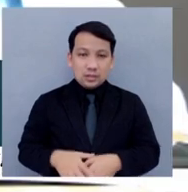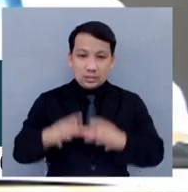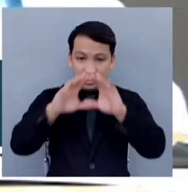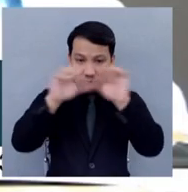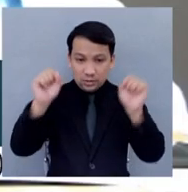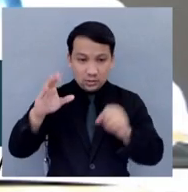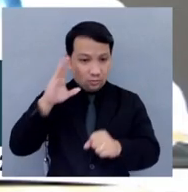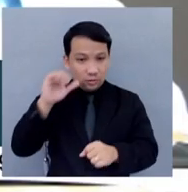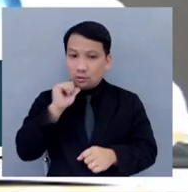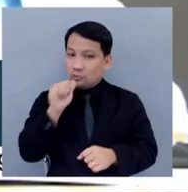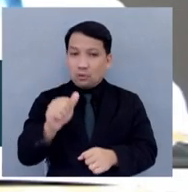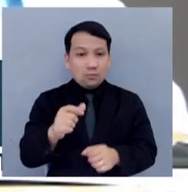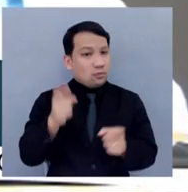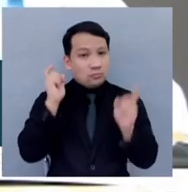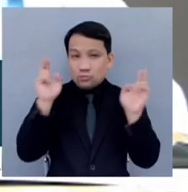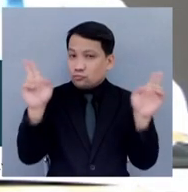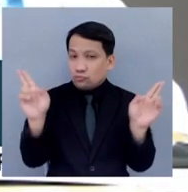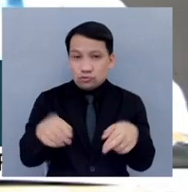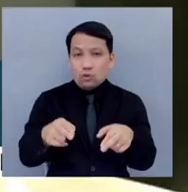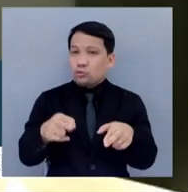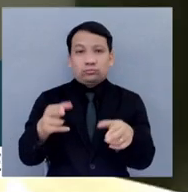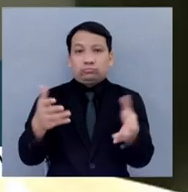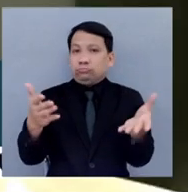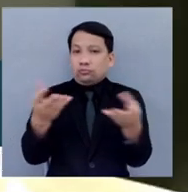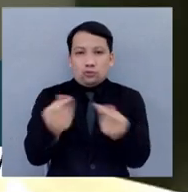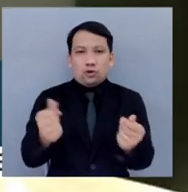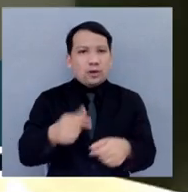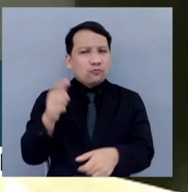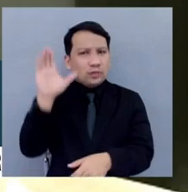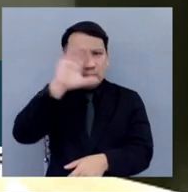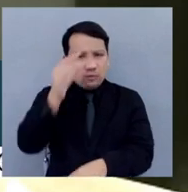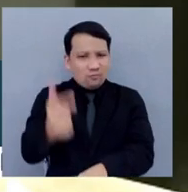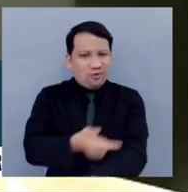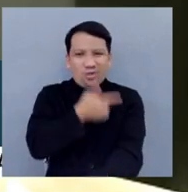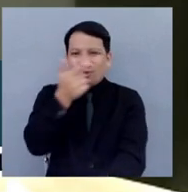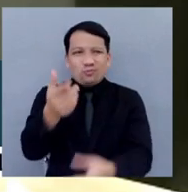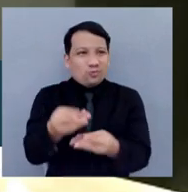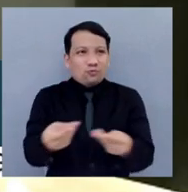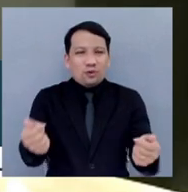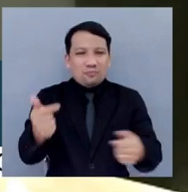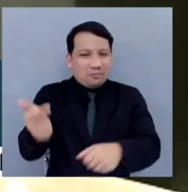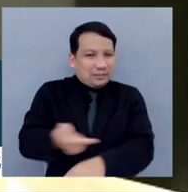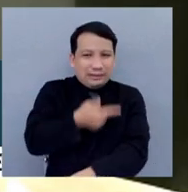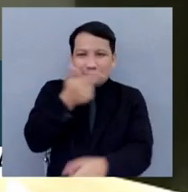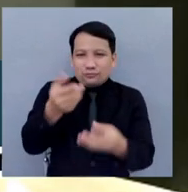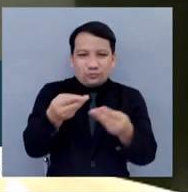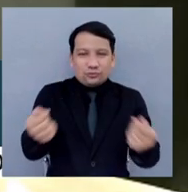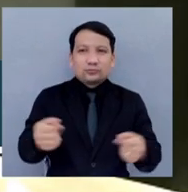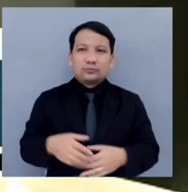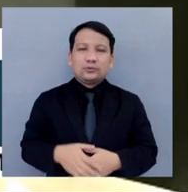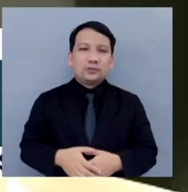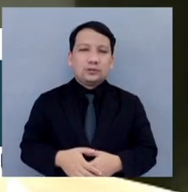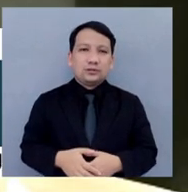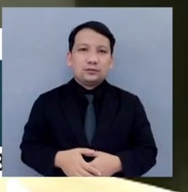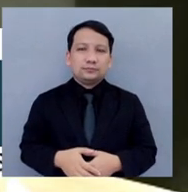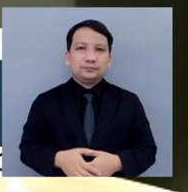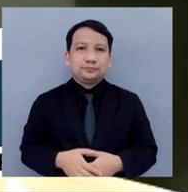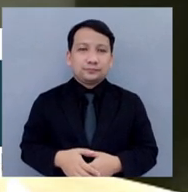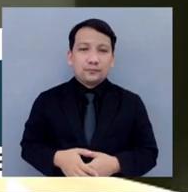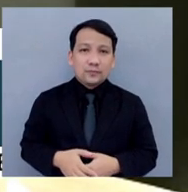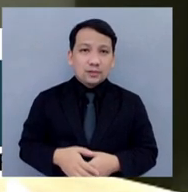We have to go for long-term solutions. The amount of subsidy has been inadequate, and